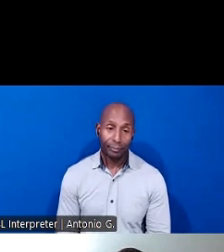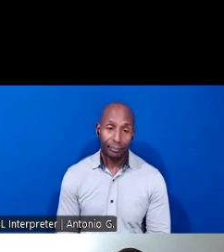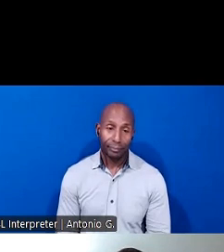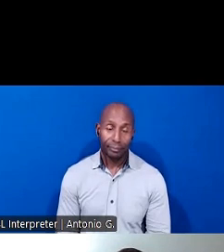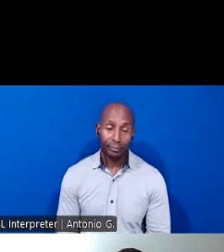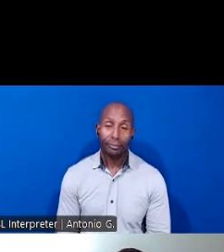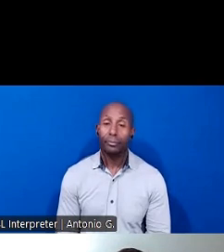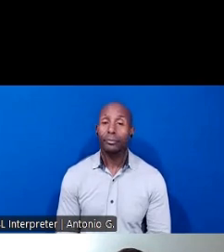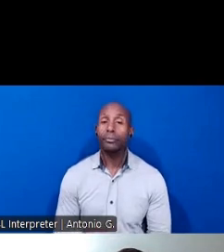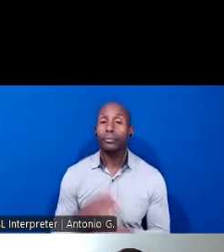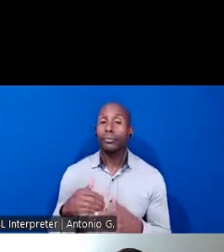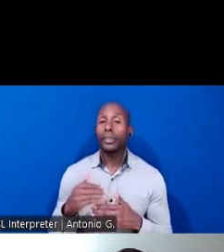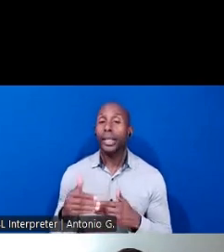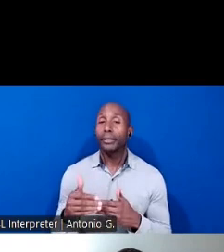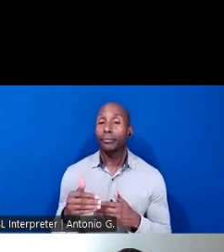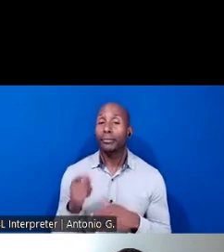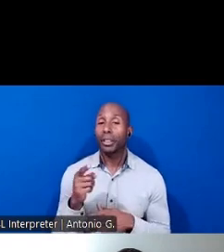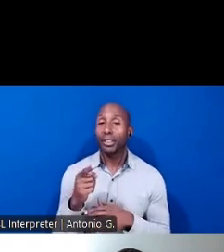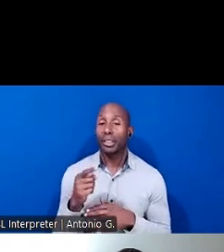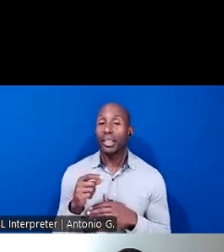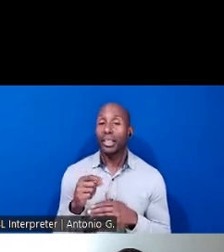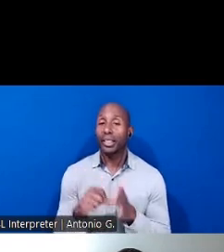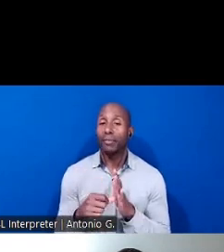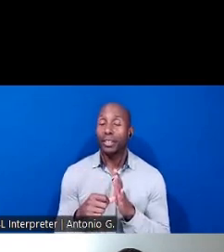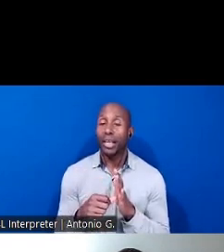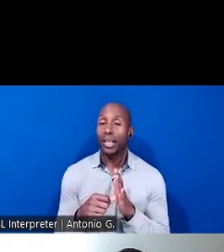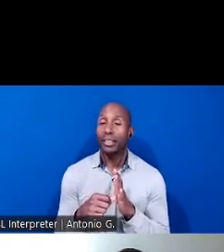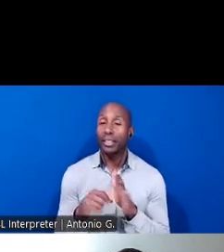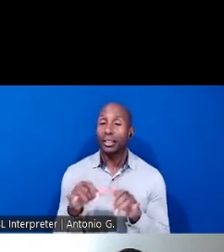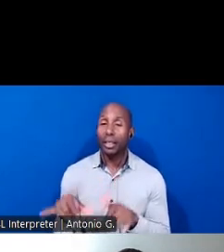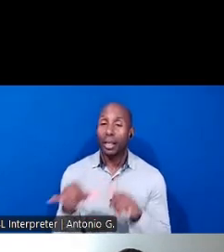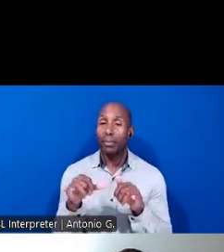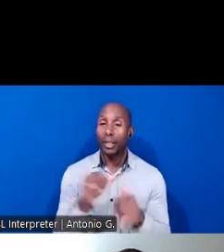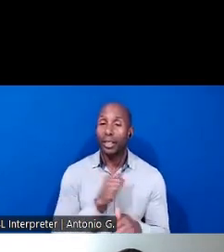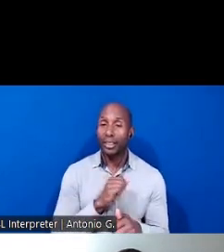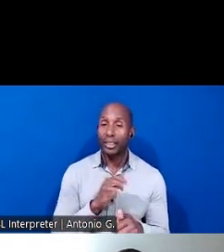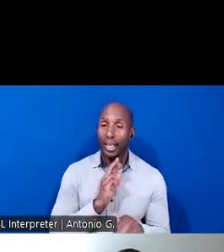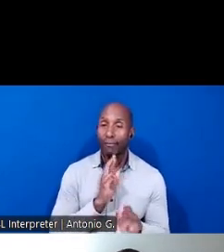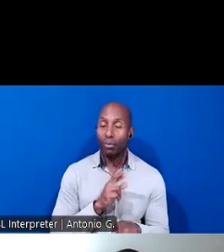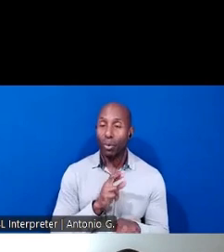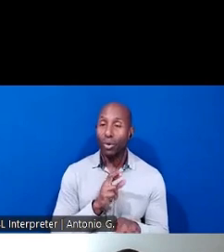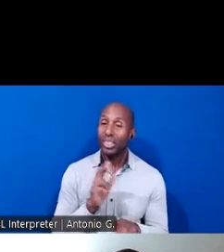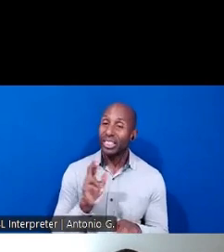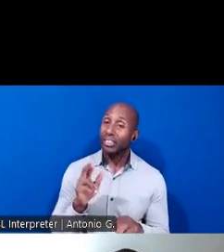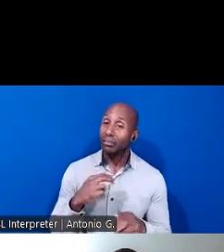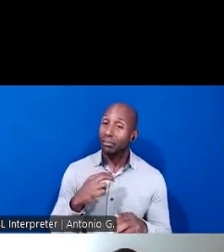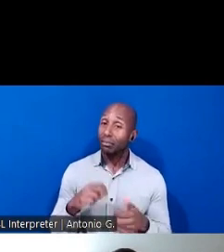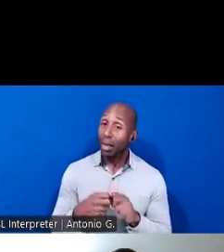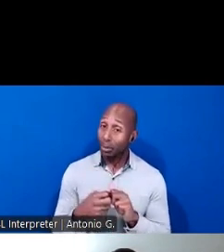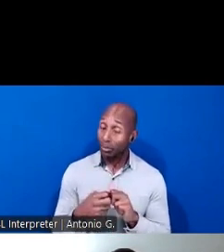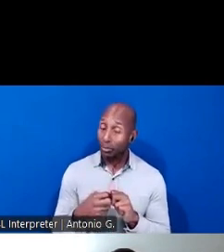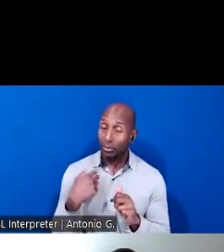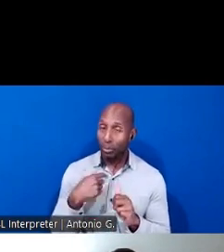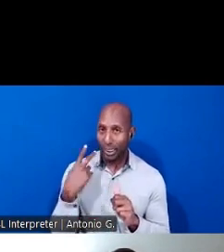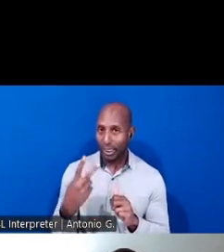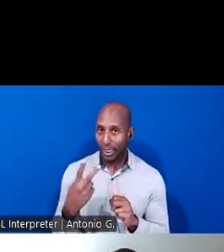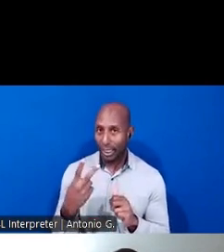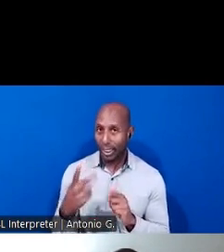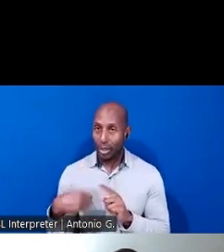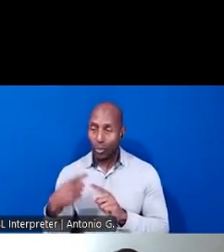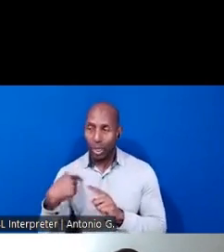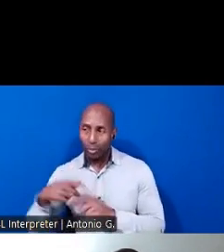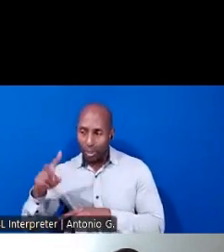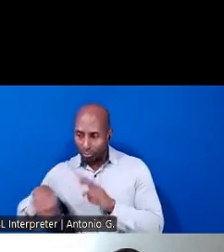some common staff reporting discrepancies that we see on our end at Val MEI when we're looking over data that's been reported